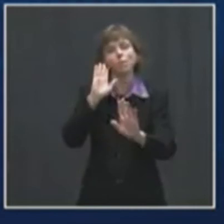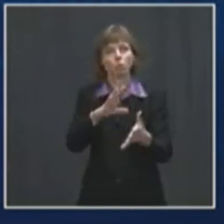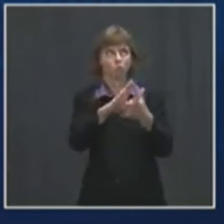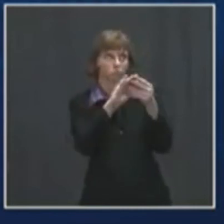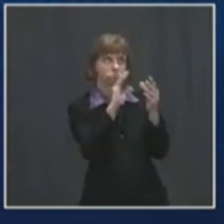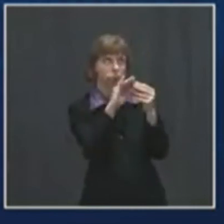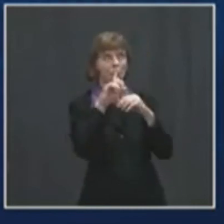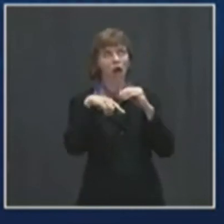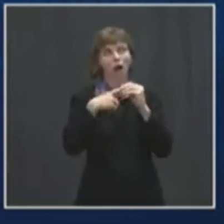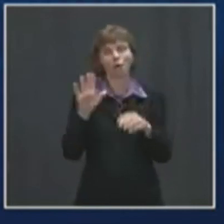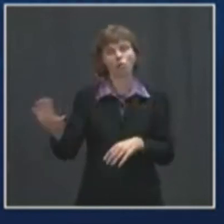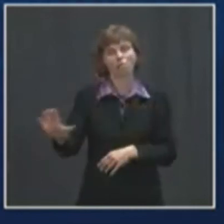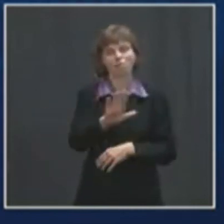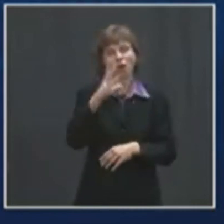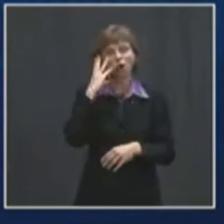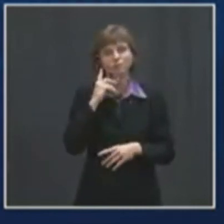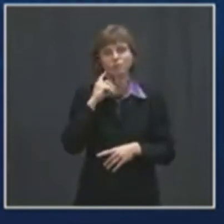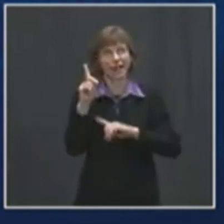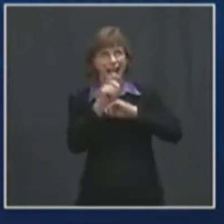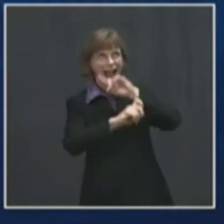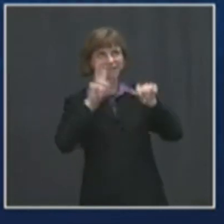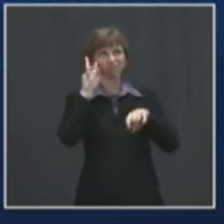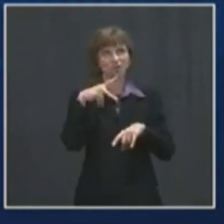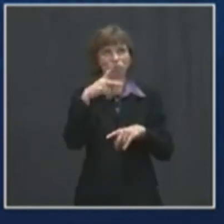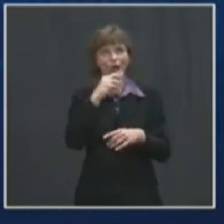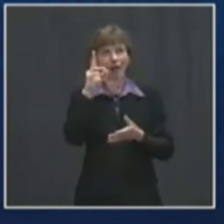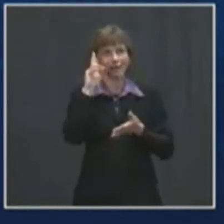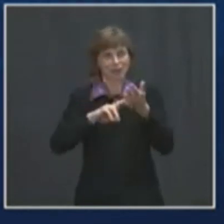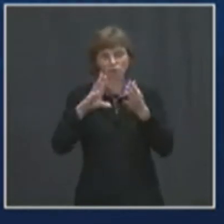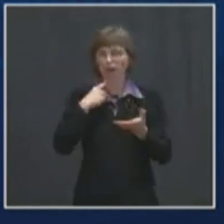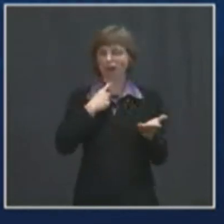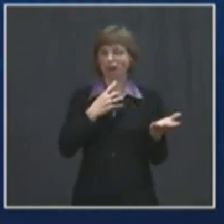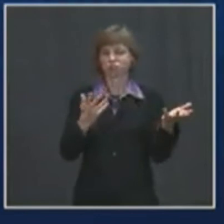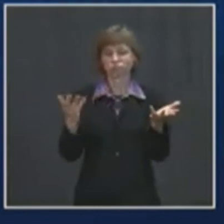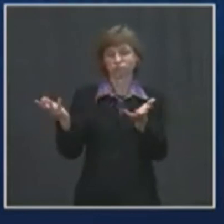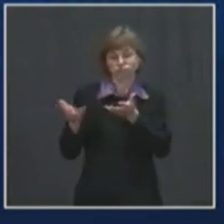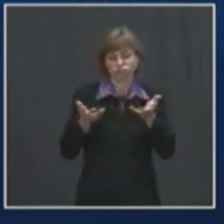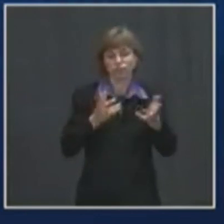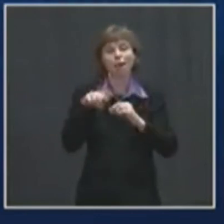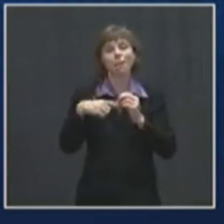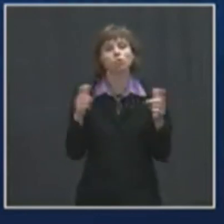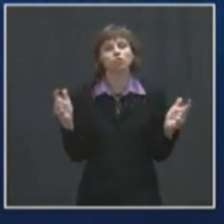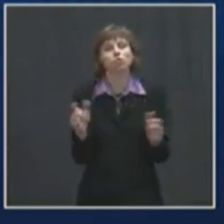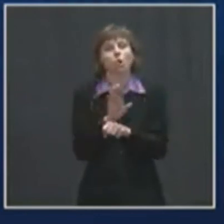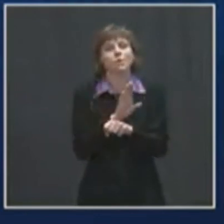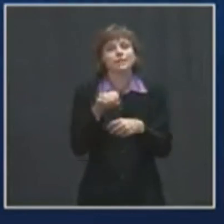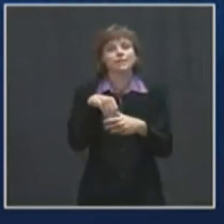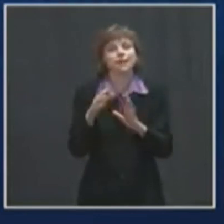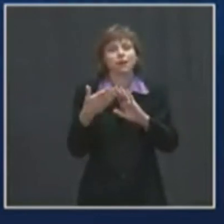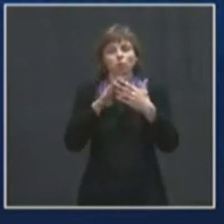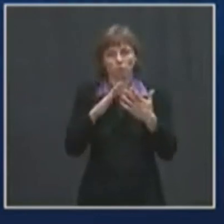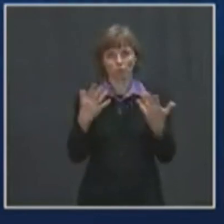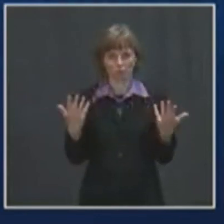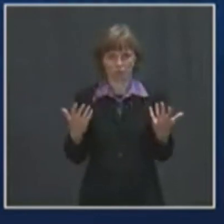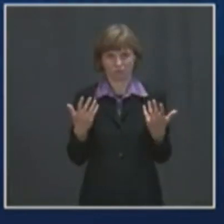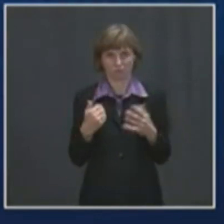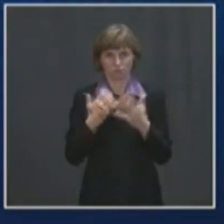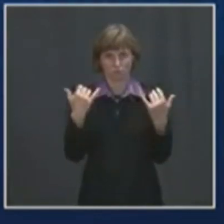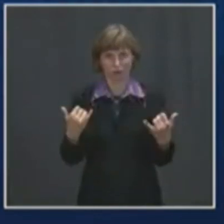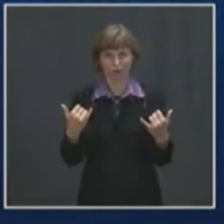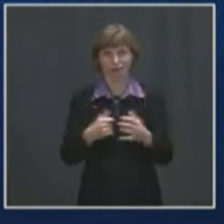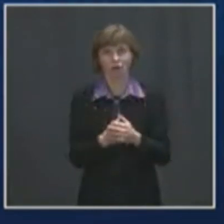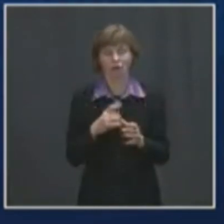and Secretary questions, and discuss how small businesses in their community are faring right now and what they need. A brief note on the tragic